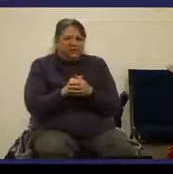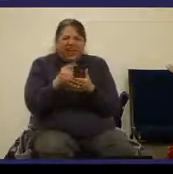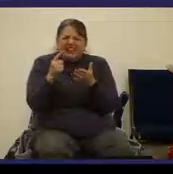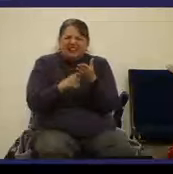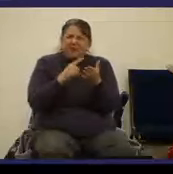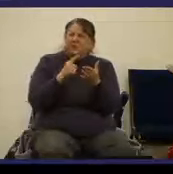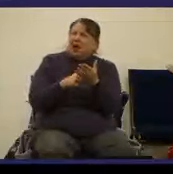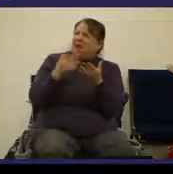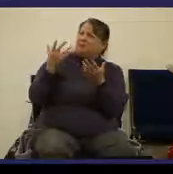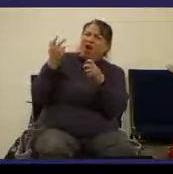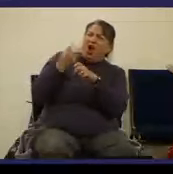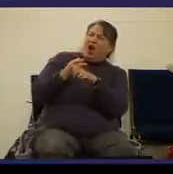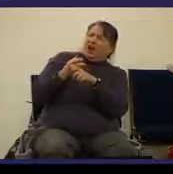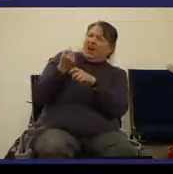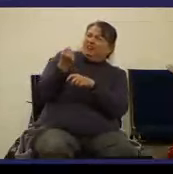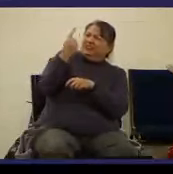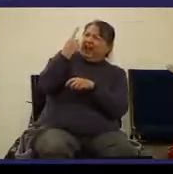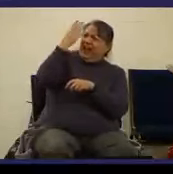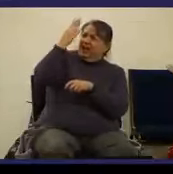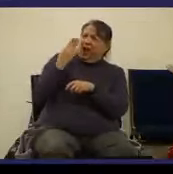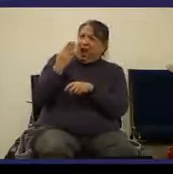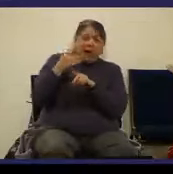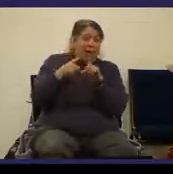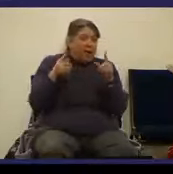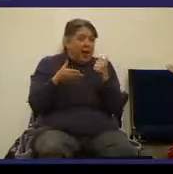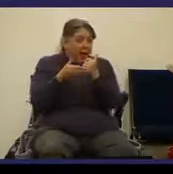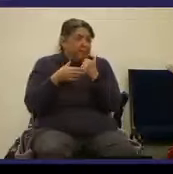But that's good, because it reminds us who's on the throne.